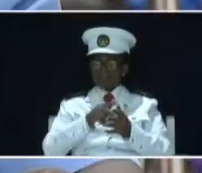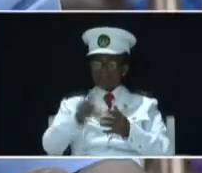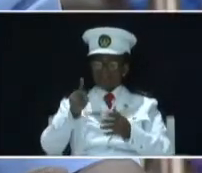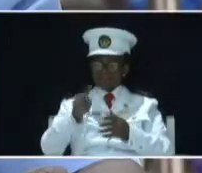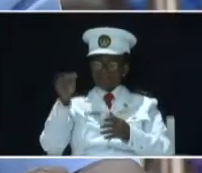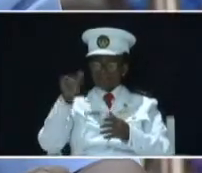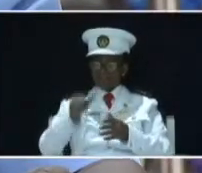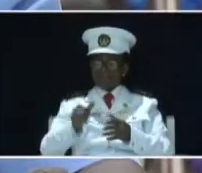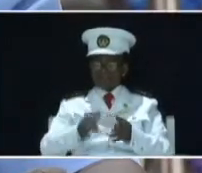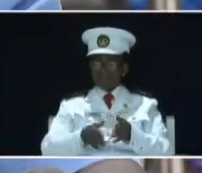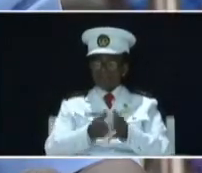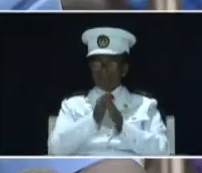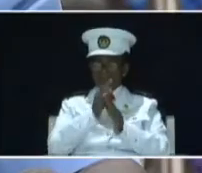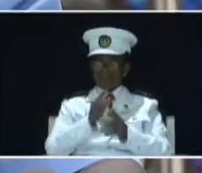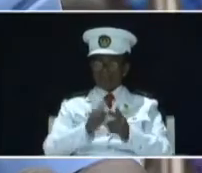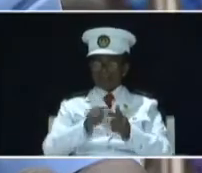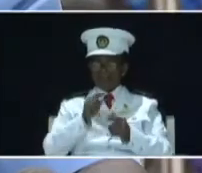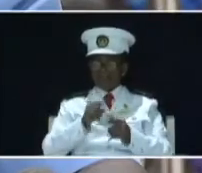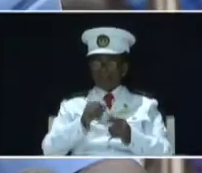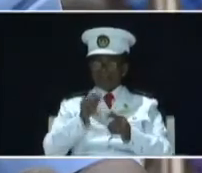They asked me to stay.